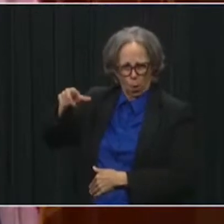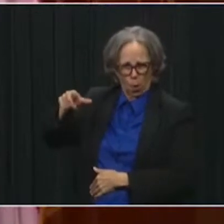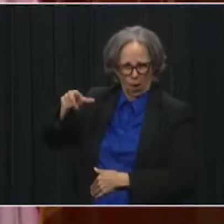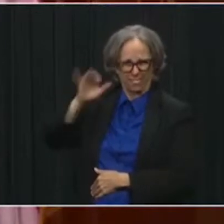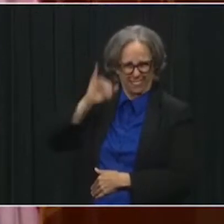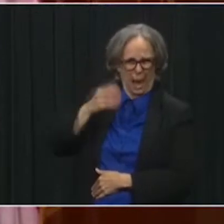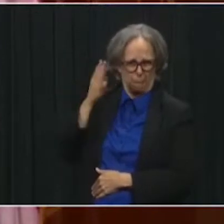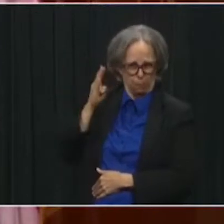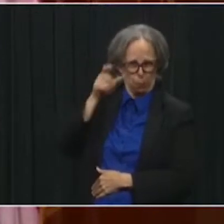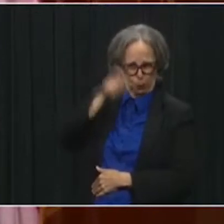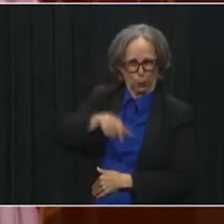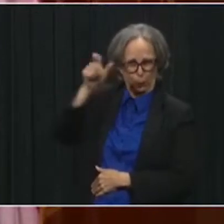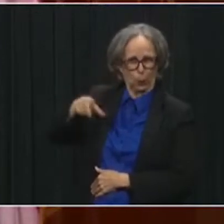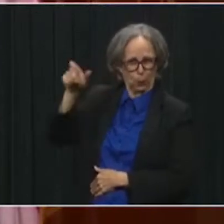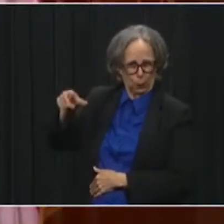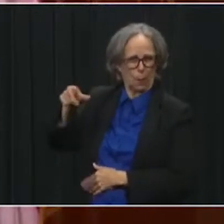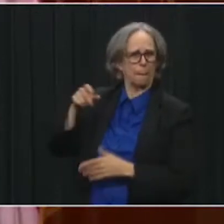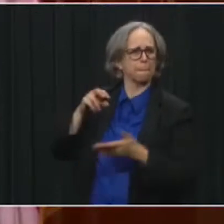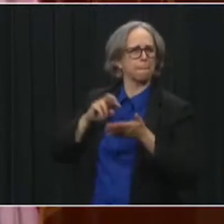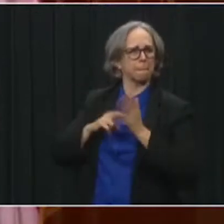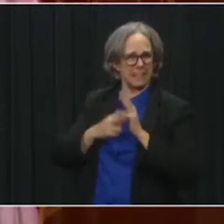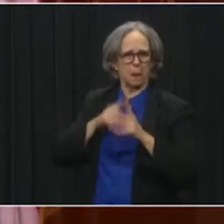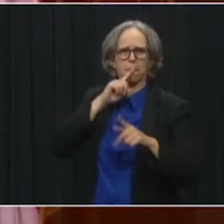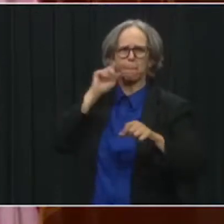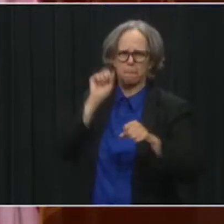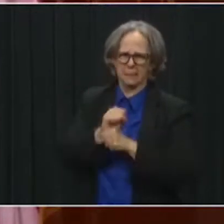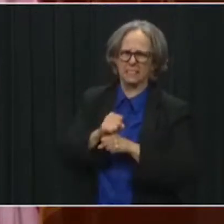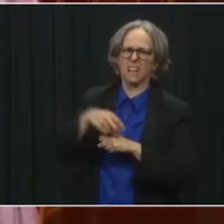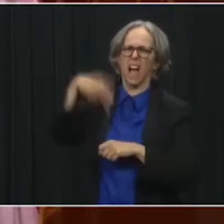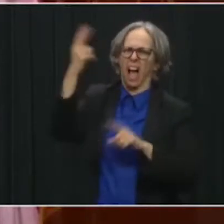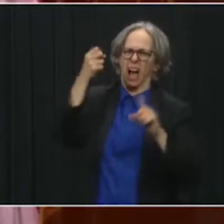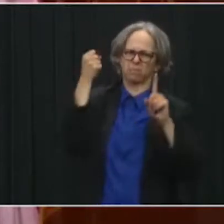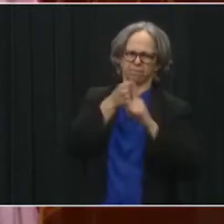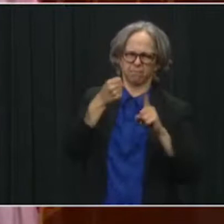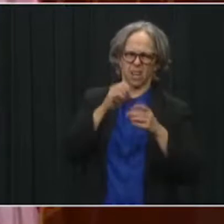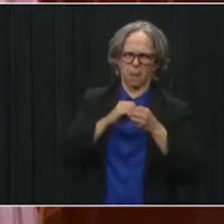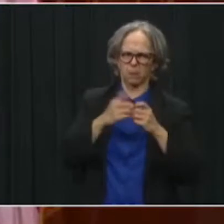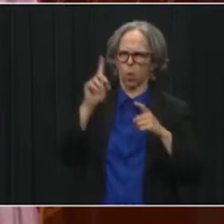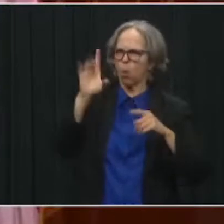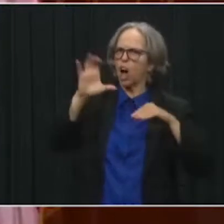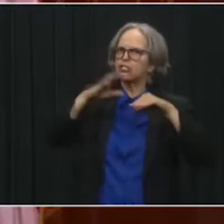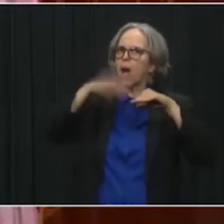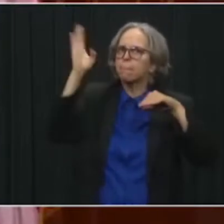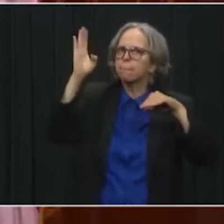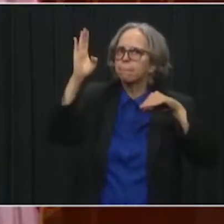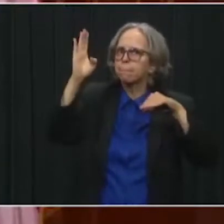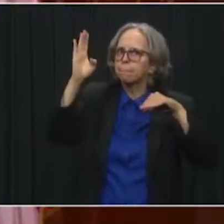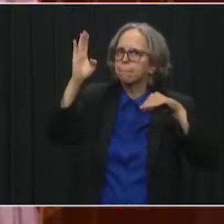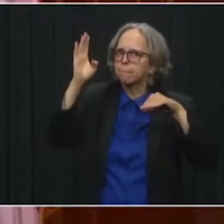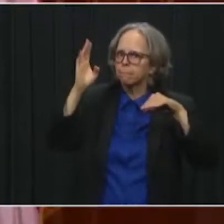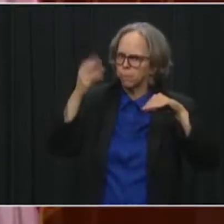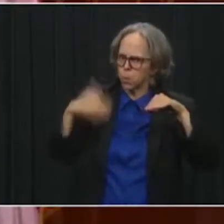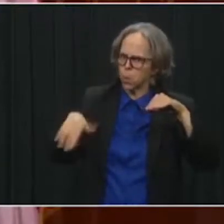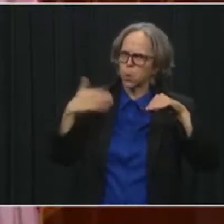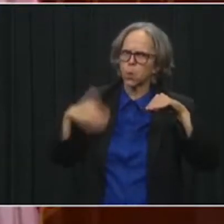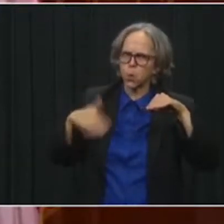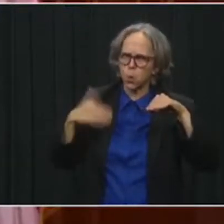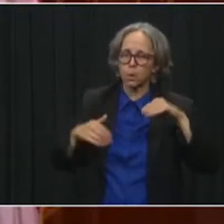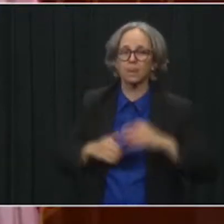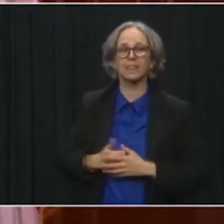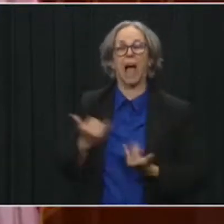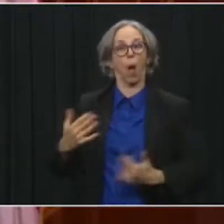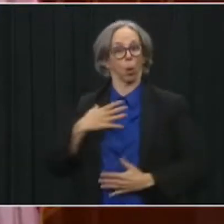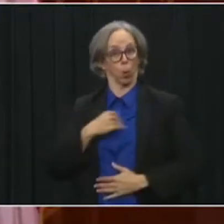of those counties are 100 or above now. They're all moving in the wrong direction. All of those that